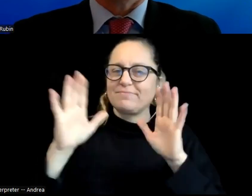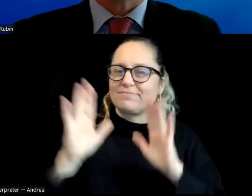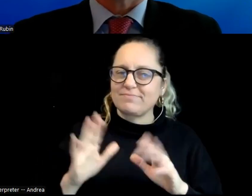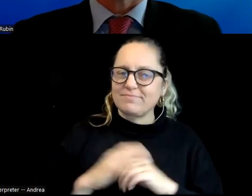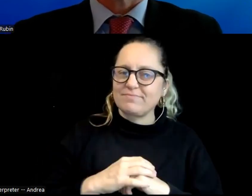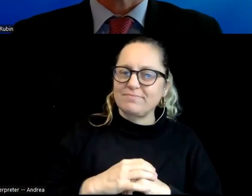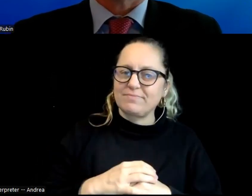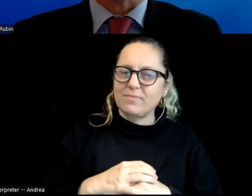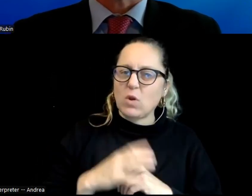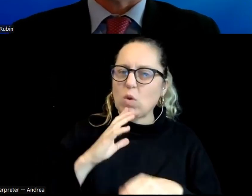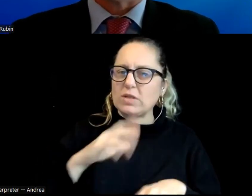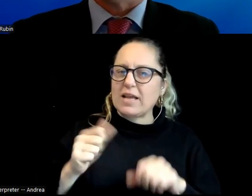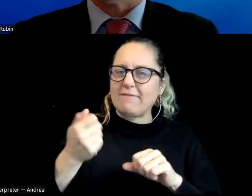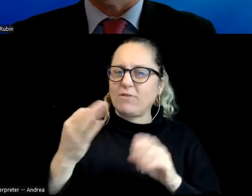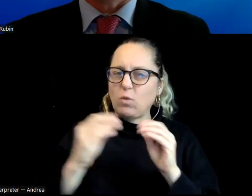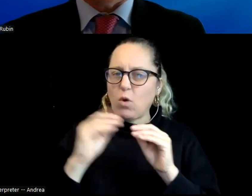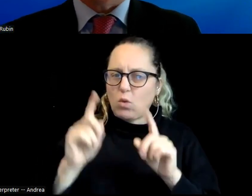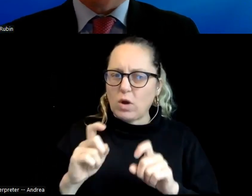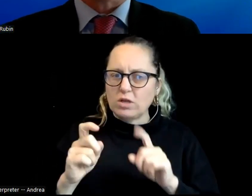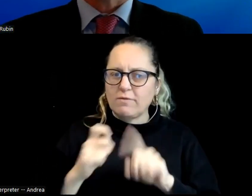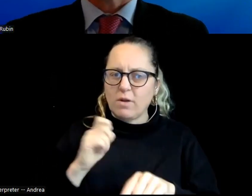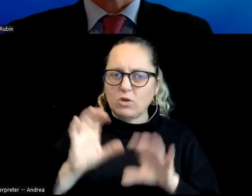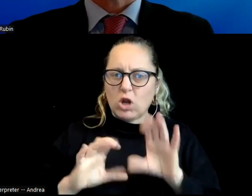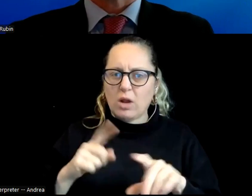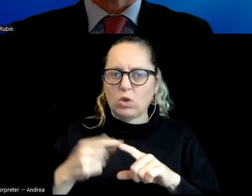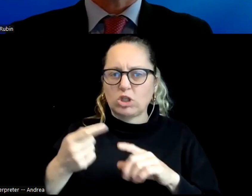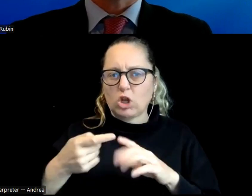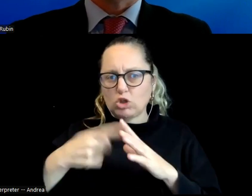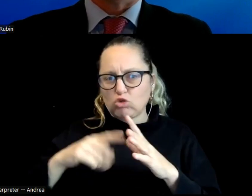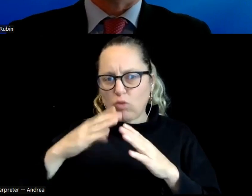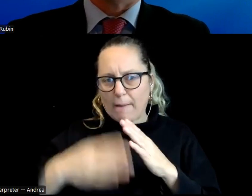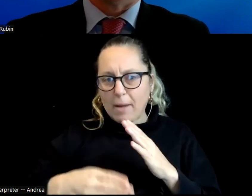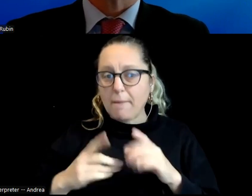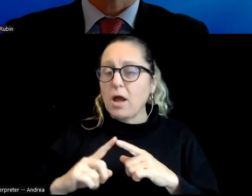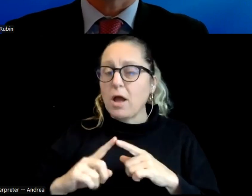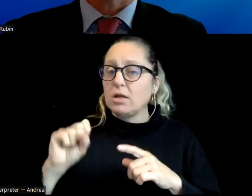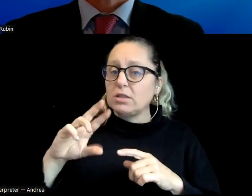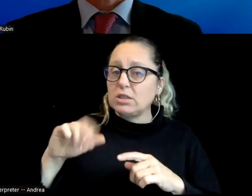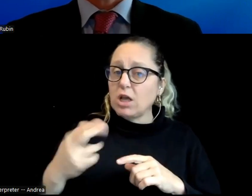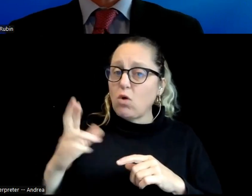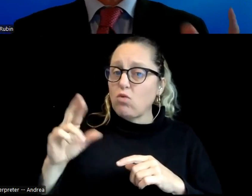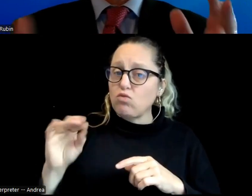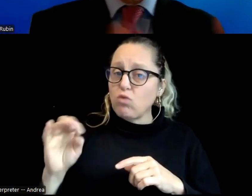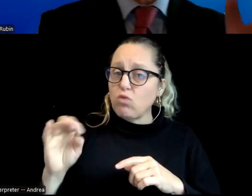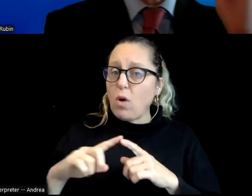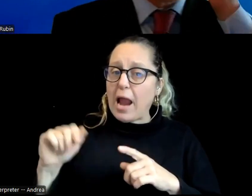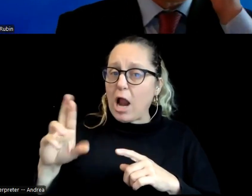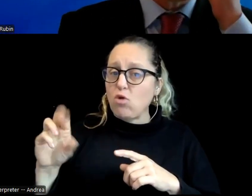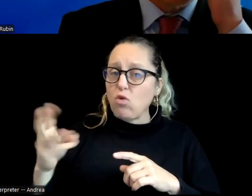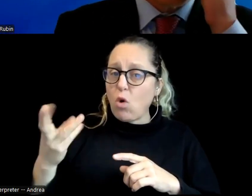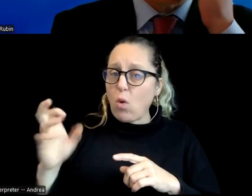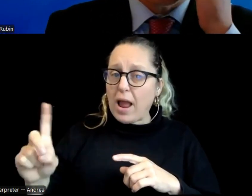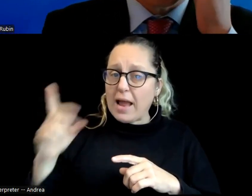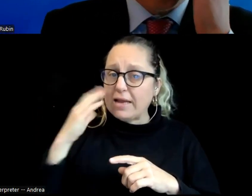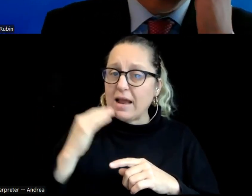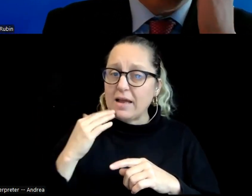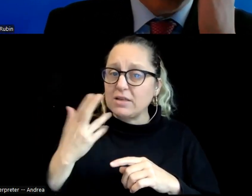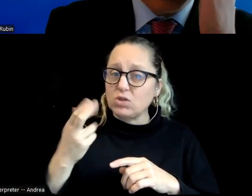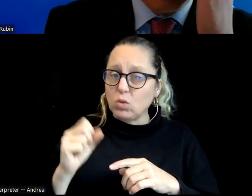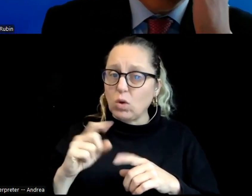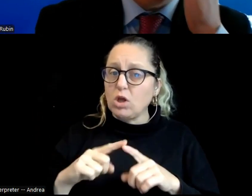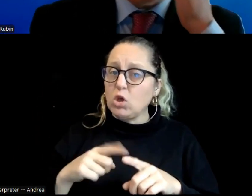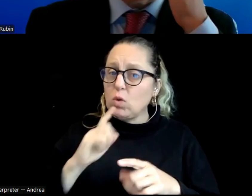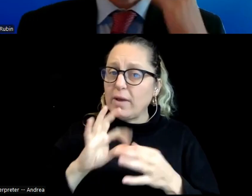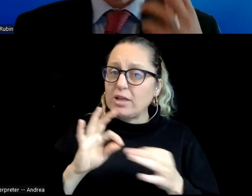just to take a few more questions from our chat, and we'll start to wrap up. Sarah Rowe, Arrowhead High School. You mentioned, Sherry, about the surgery